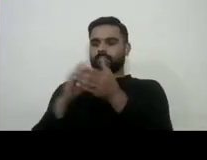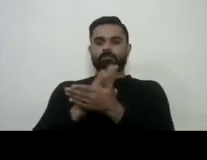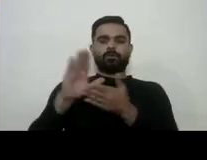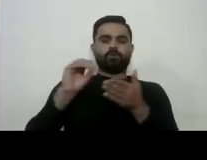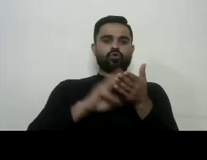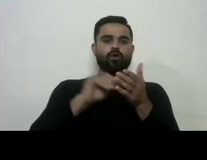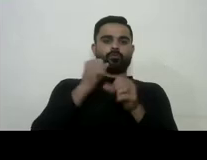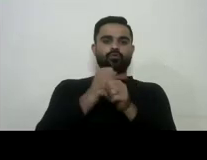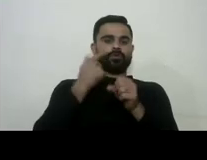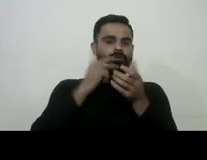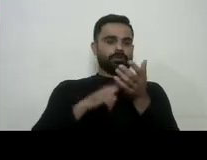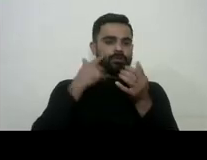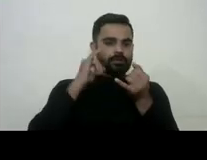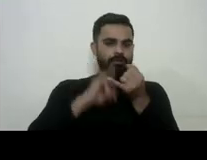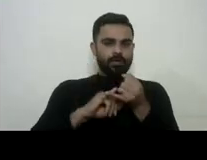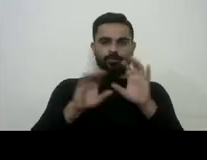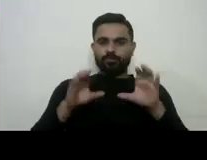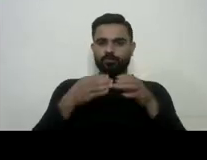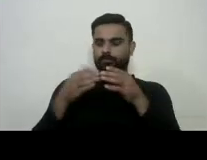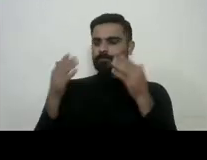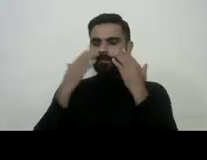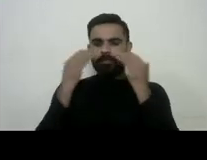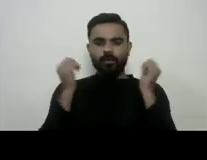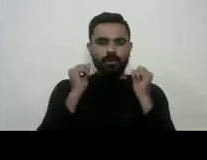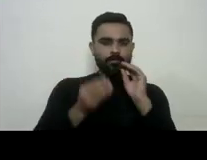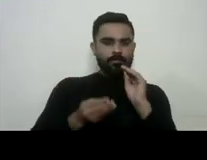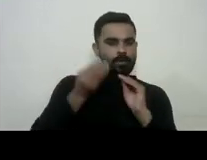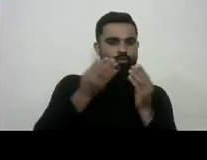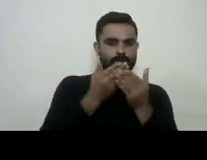group, whatever is more convenient for you, right?